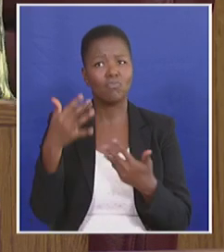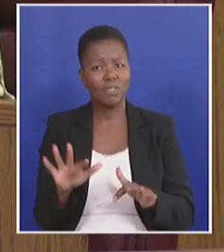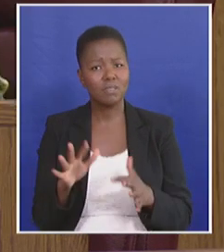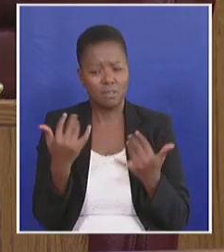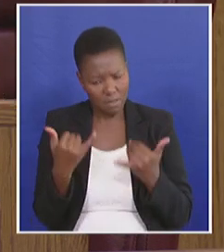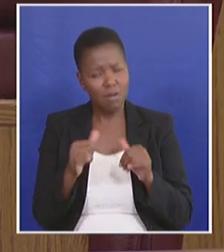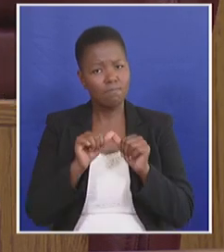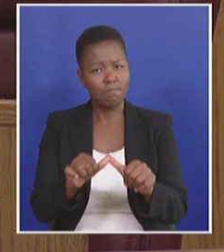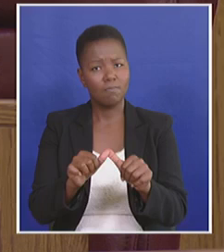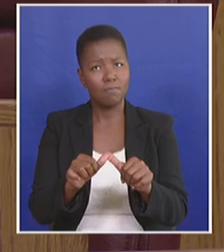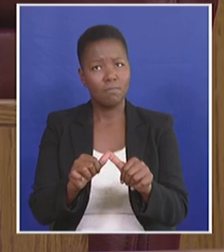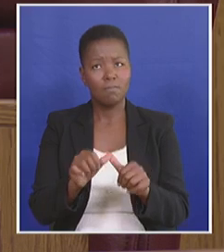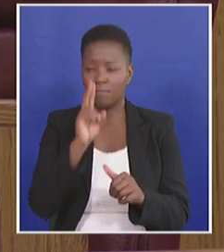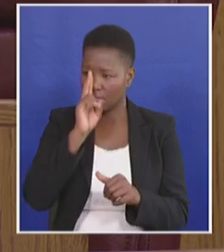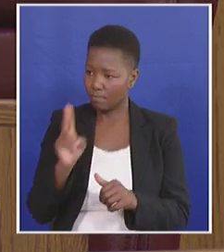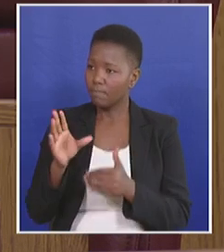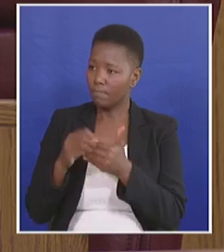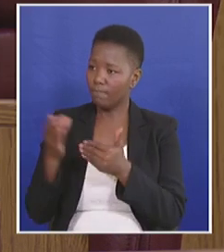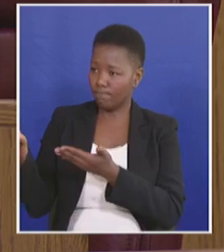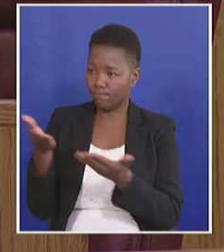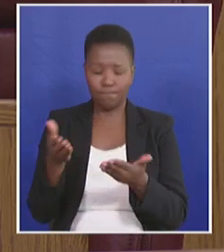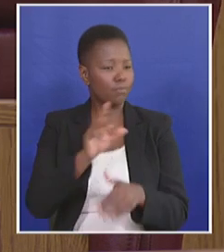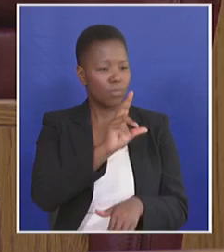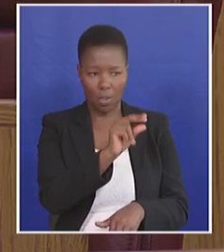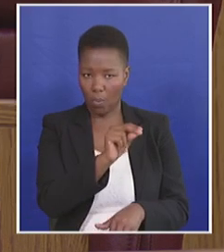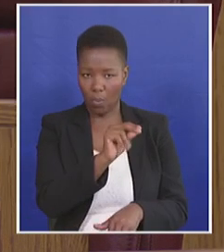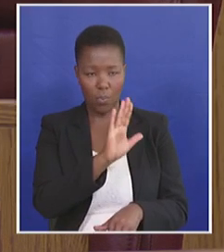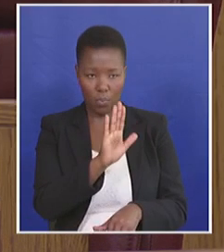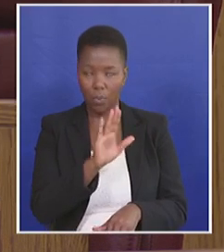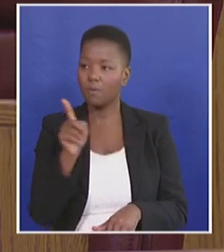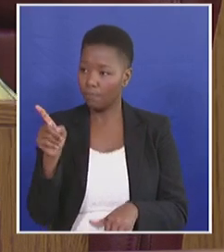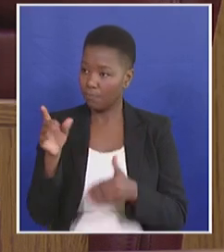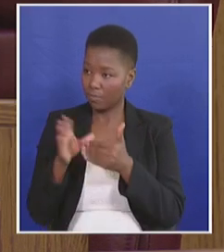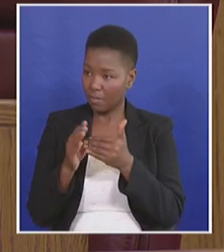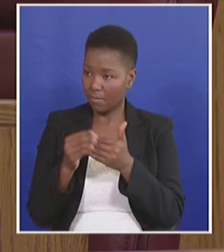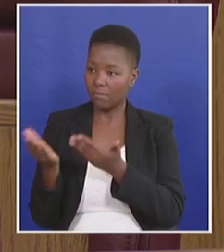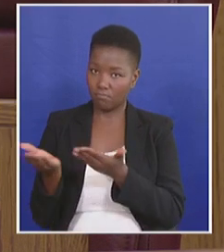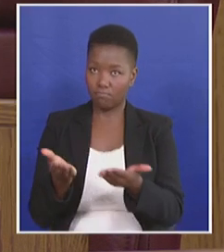we continue. Honorable Member Jihad, it's the Honorable Member